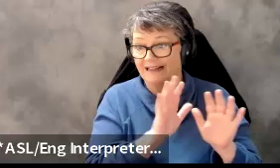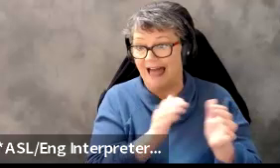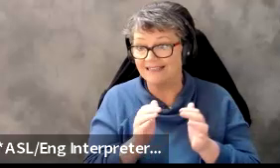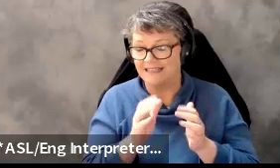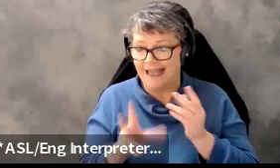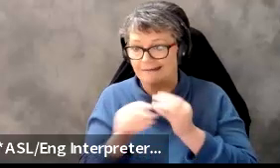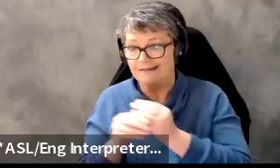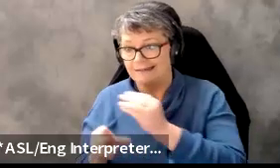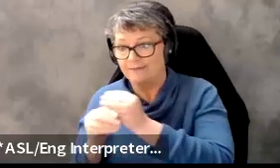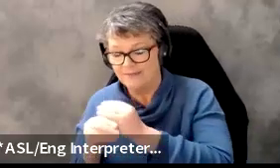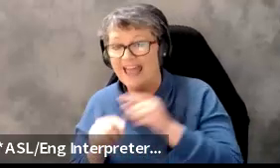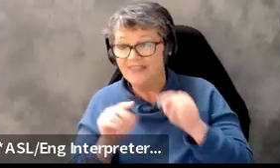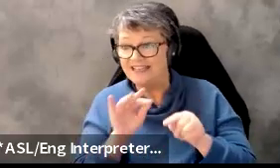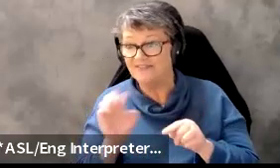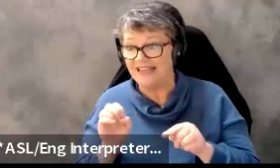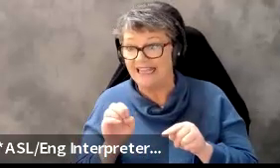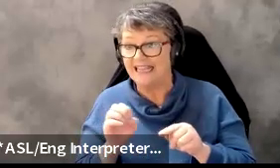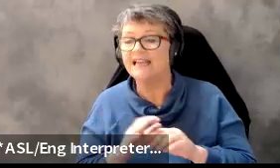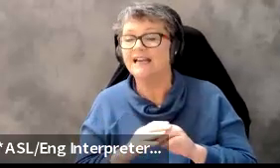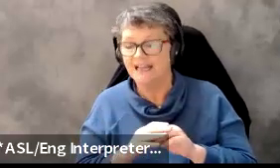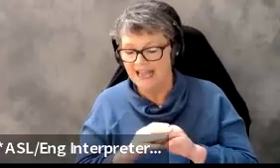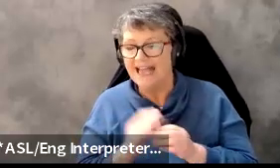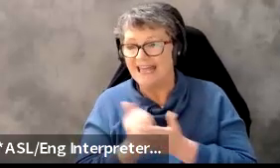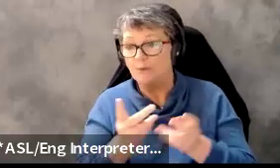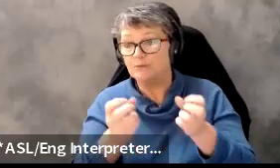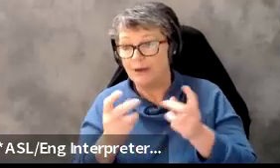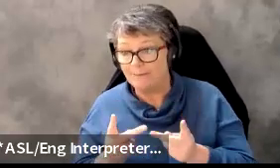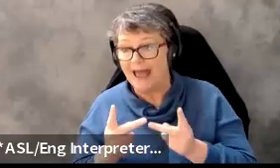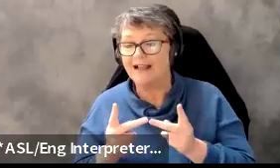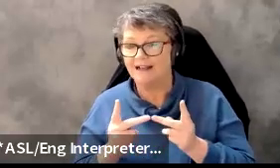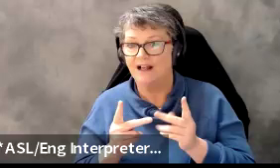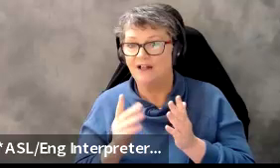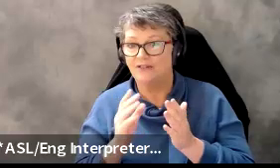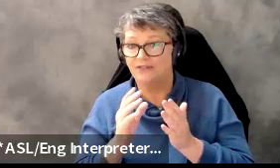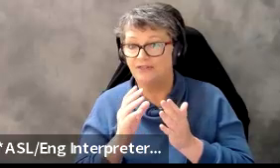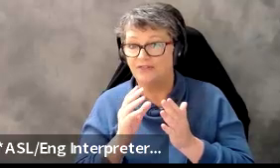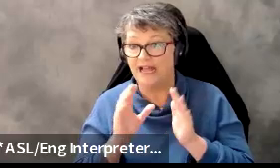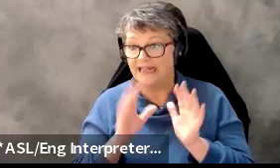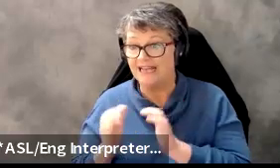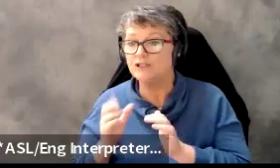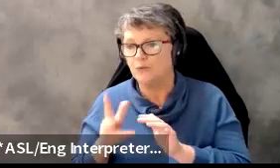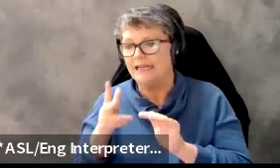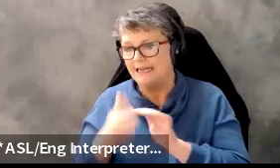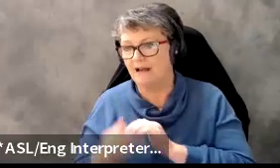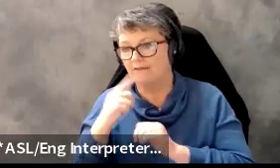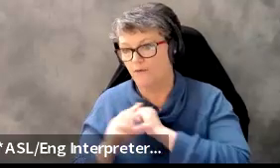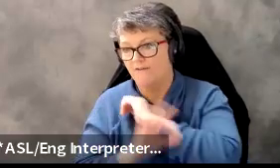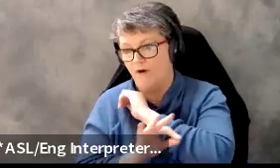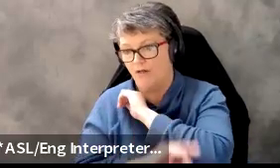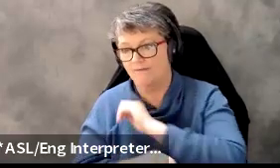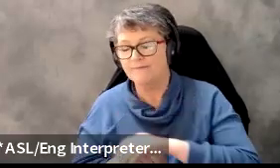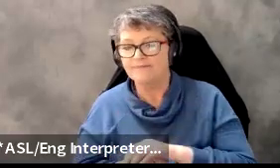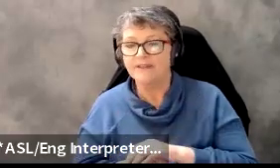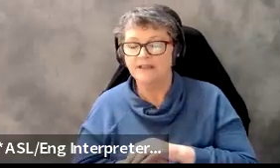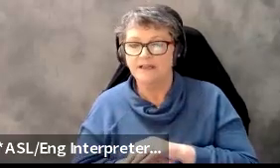this fee is a way to bring back the classes that we have had to cut this year, cut for the fall. Um, and we'll talk